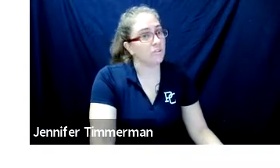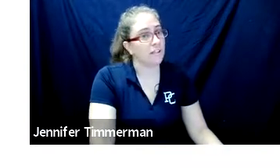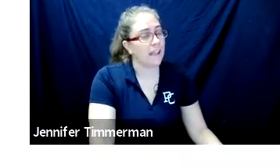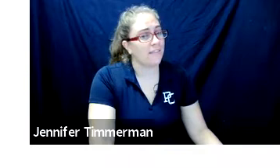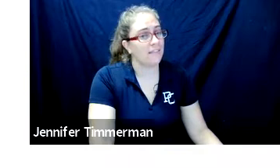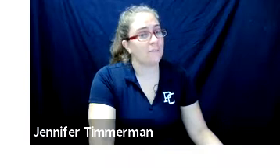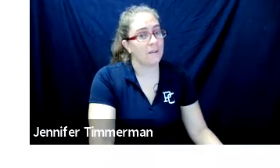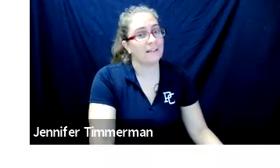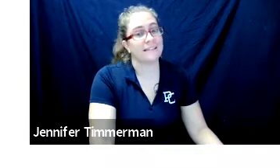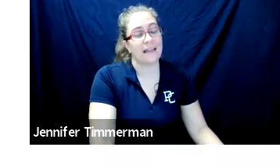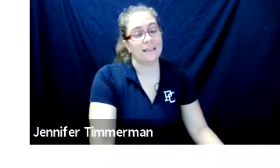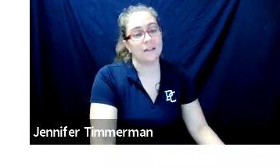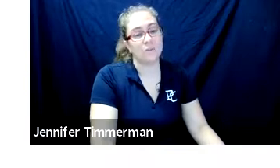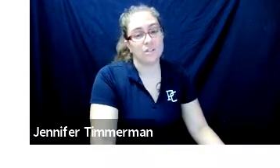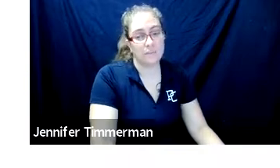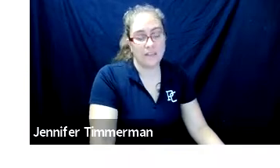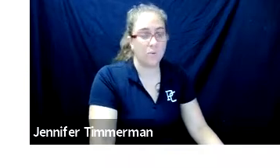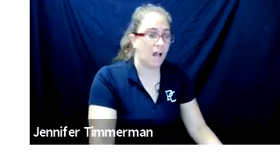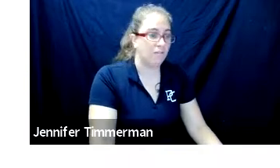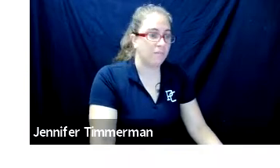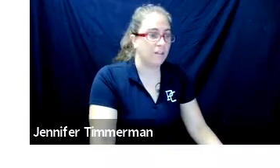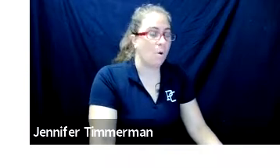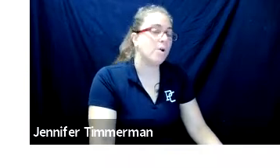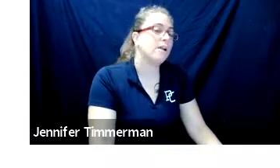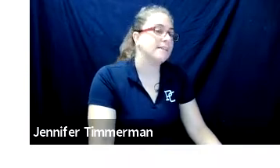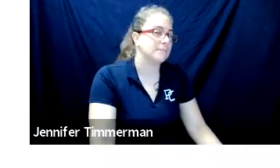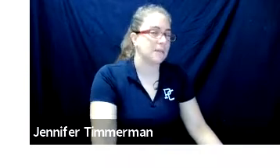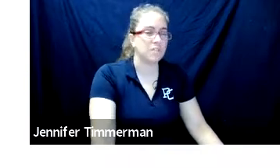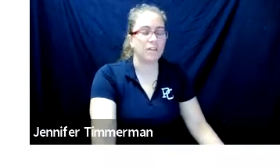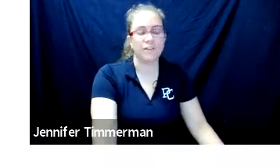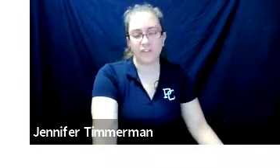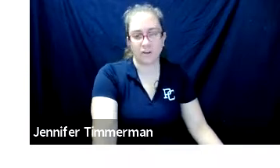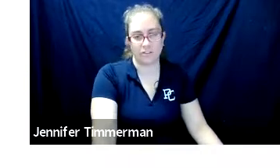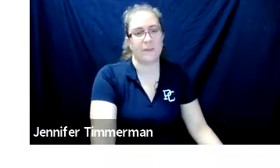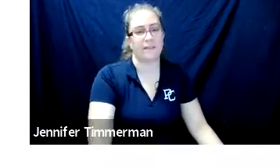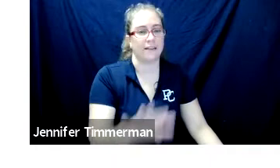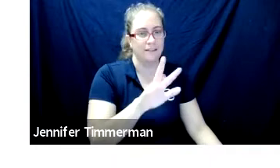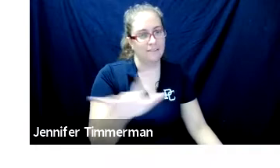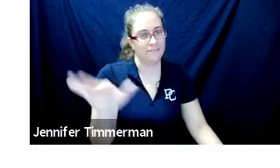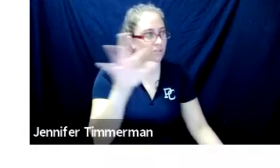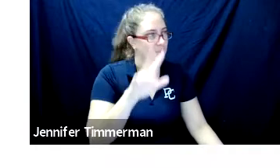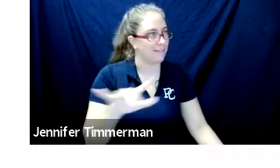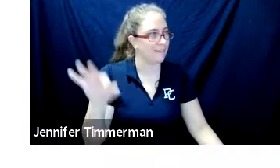sure you're looking at the American Sign Language manual alphabet, or it's sometimes called finger spelling.